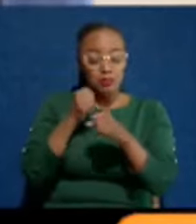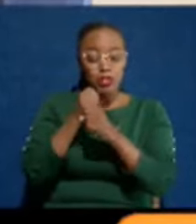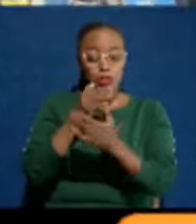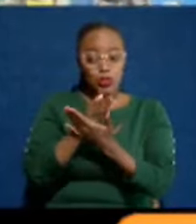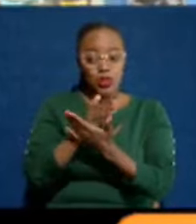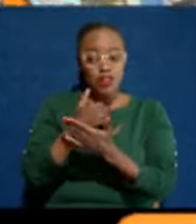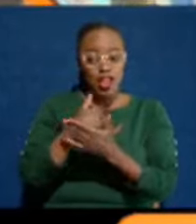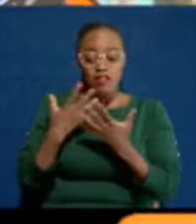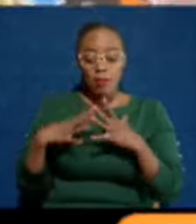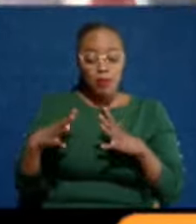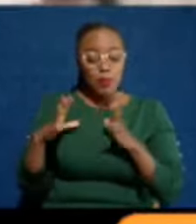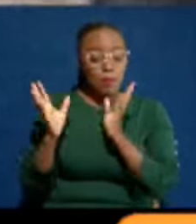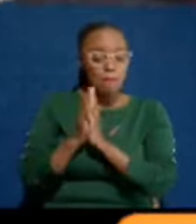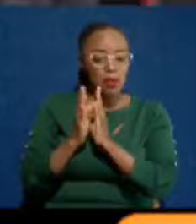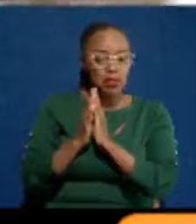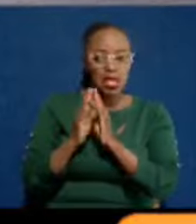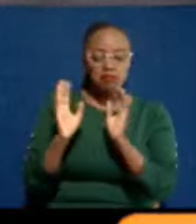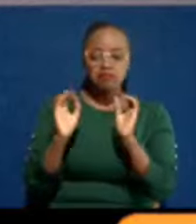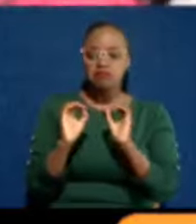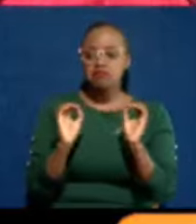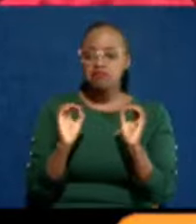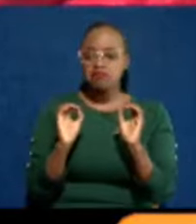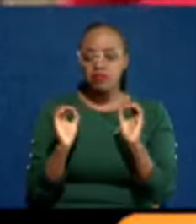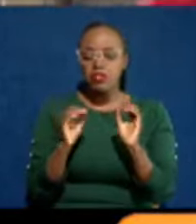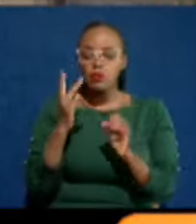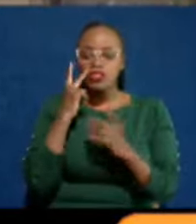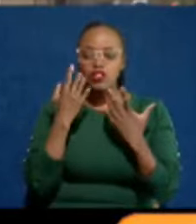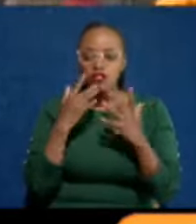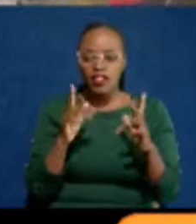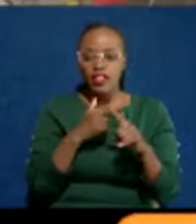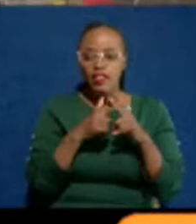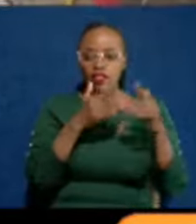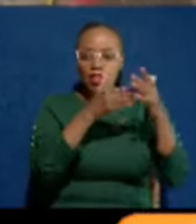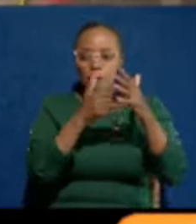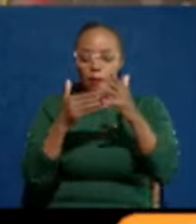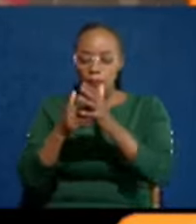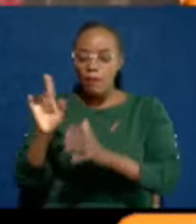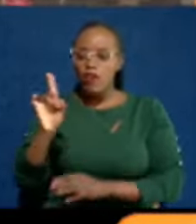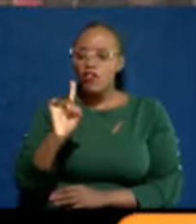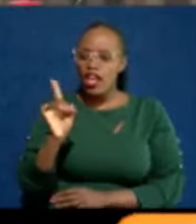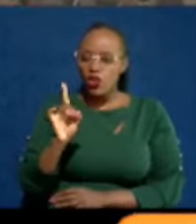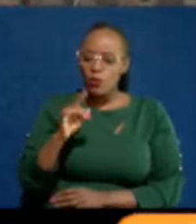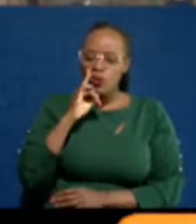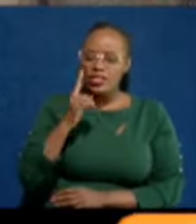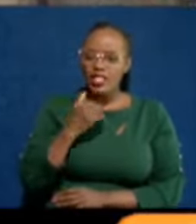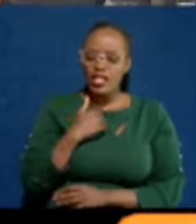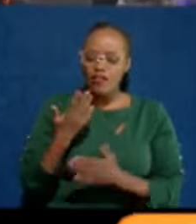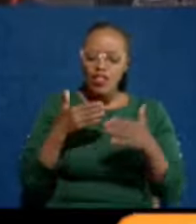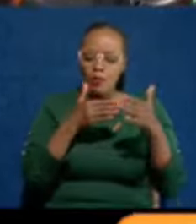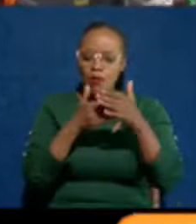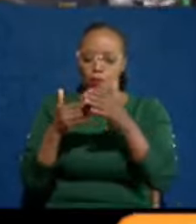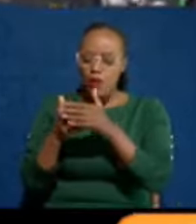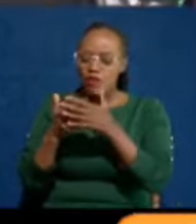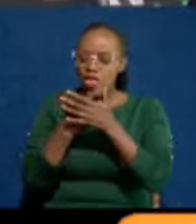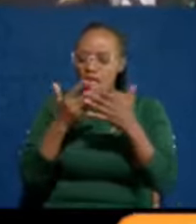are no gatherings. We saw the lockdown of Nairobi. We saw the closing of all the